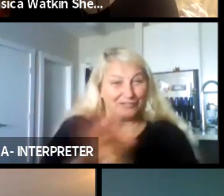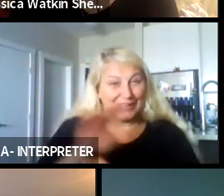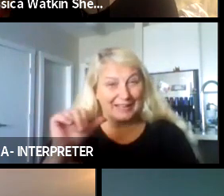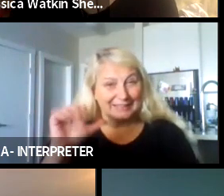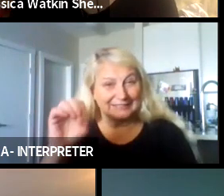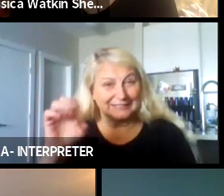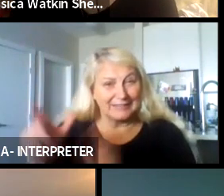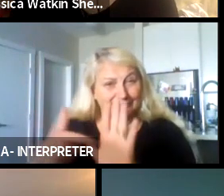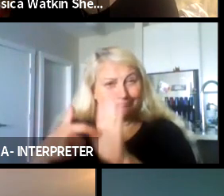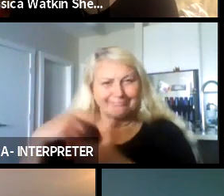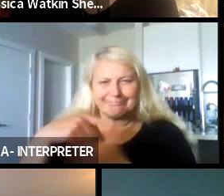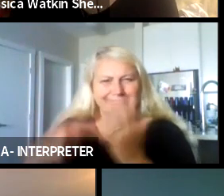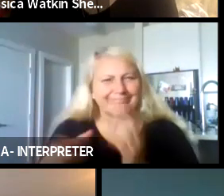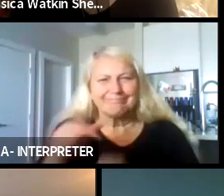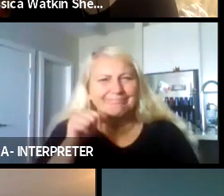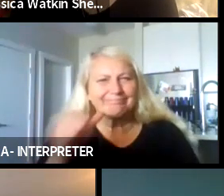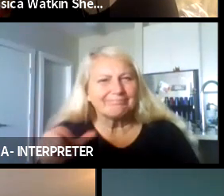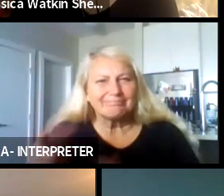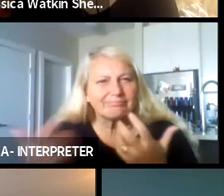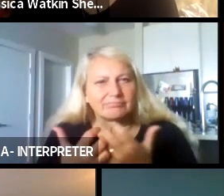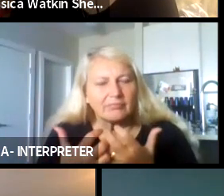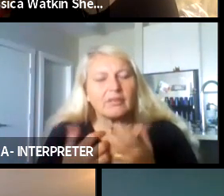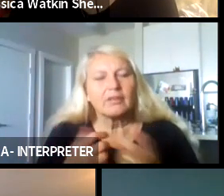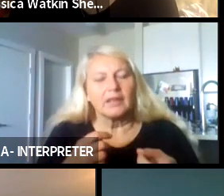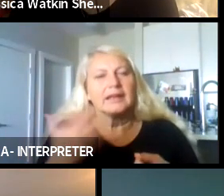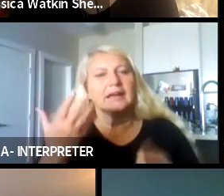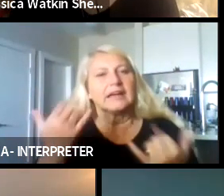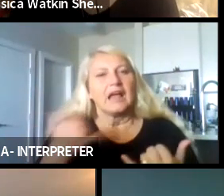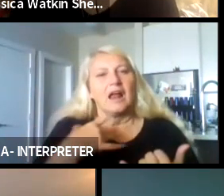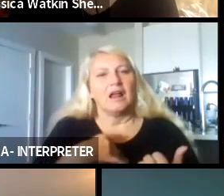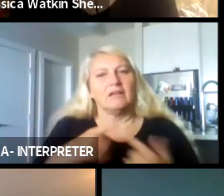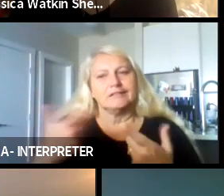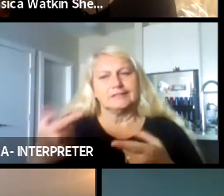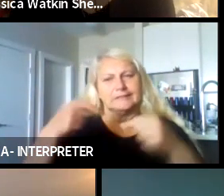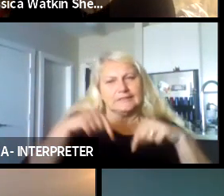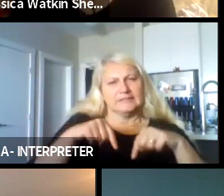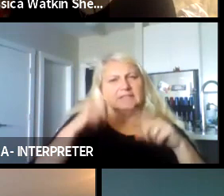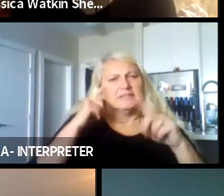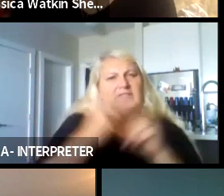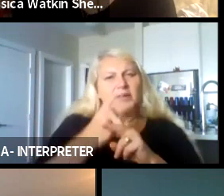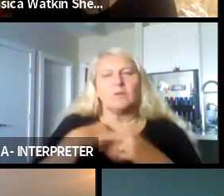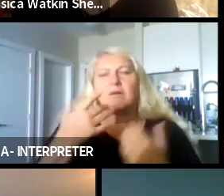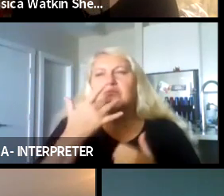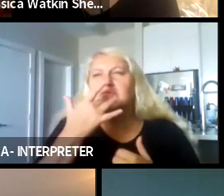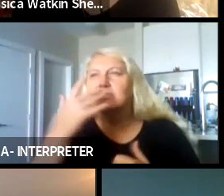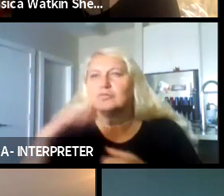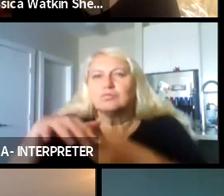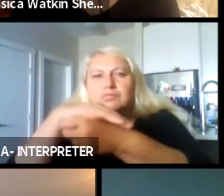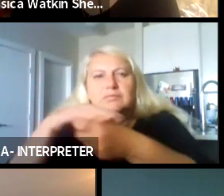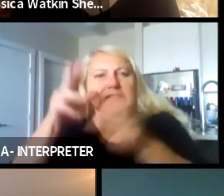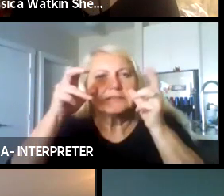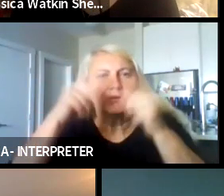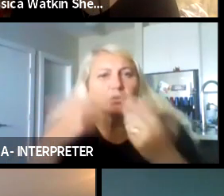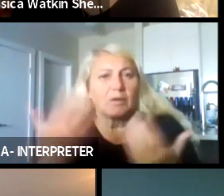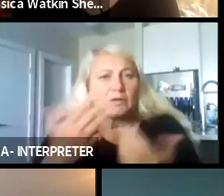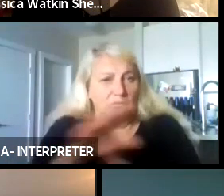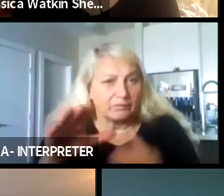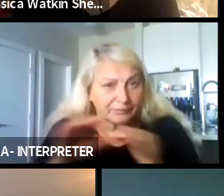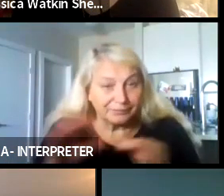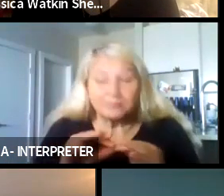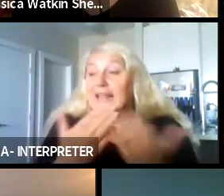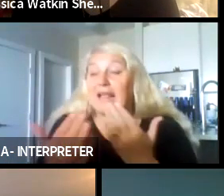this presentation to take a step back and listen to everyone else who is here. So. Hello,